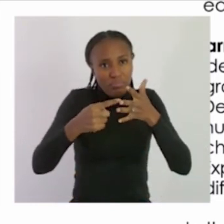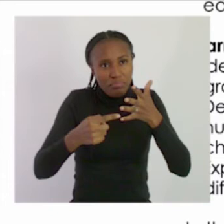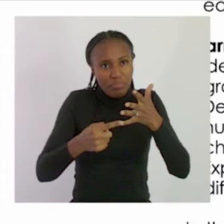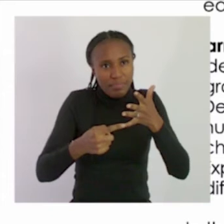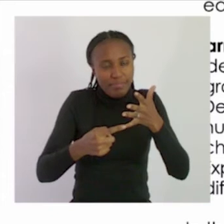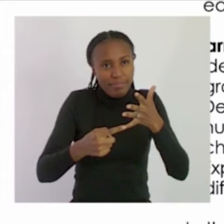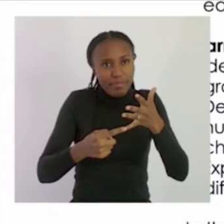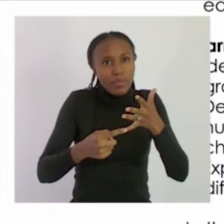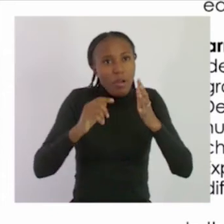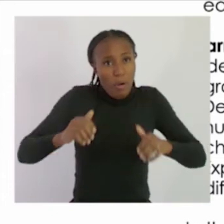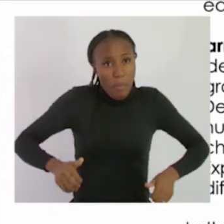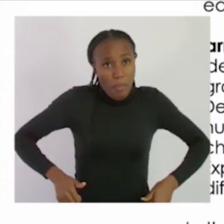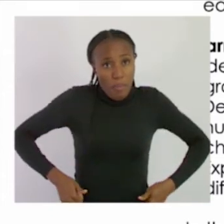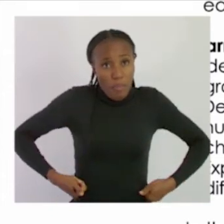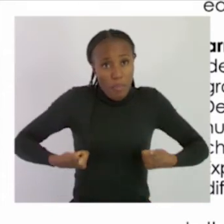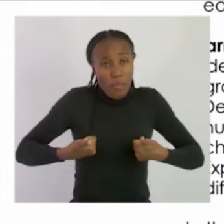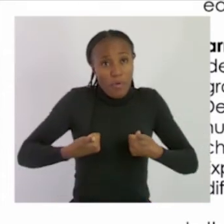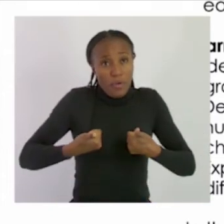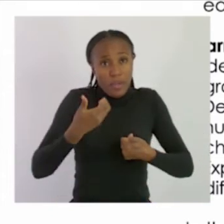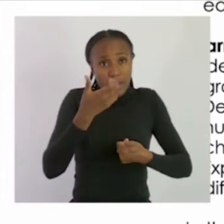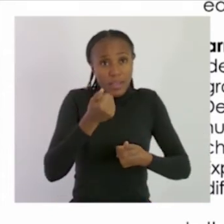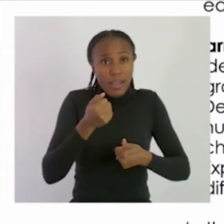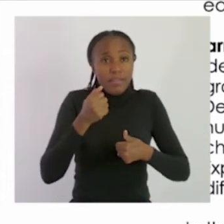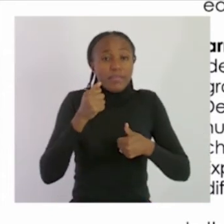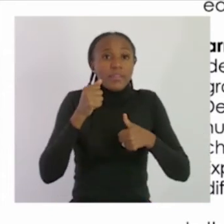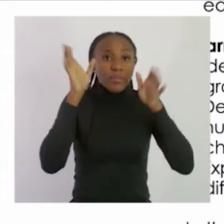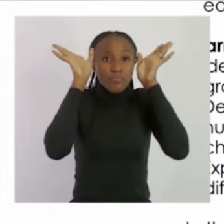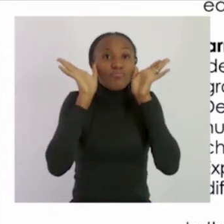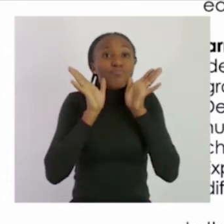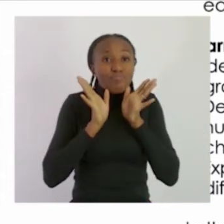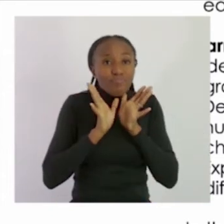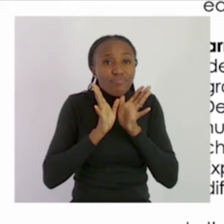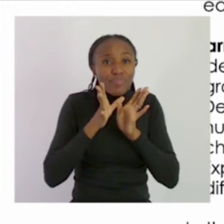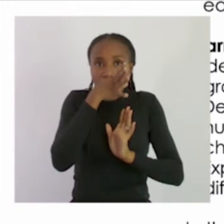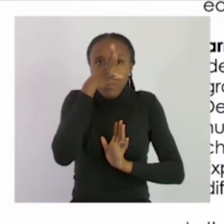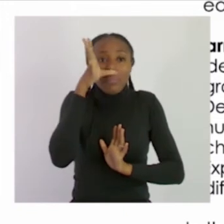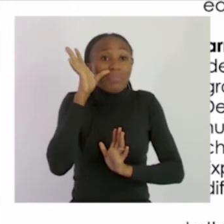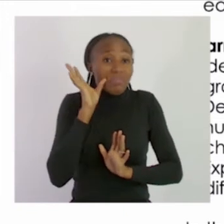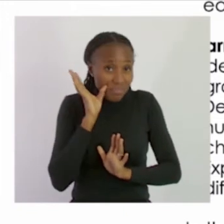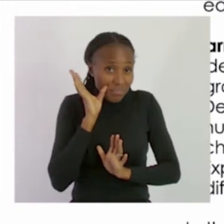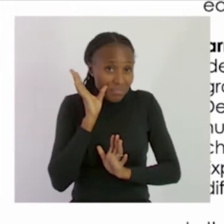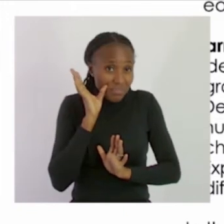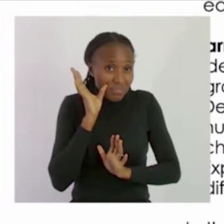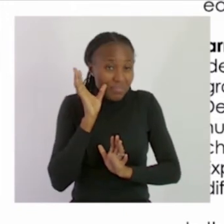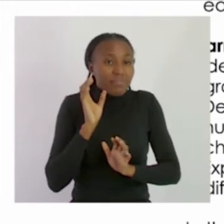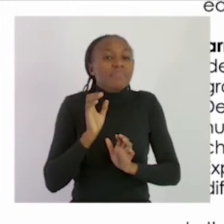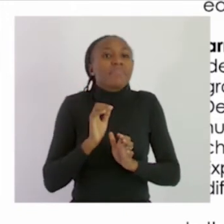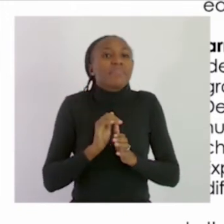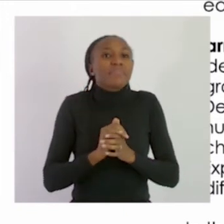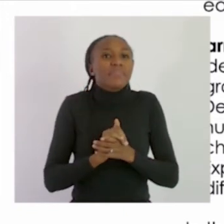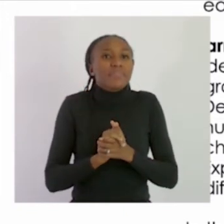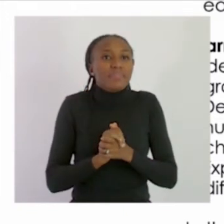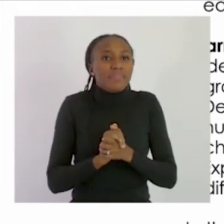It says, boys grow beard. It's only that I'm wearing a mask now, can't see mine. The voice of the